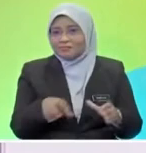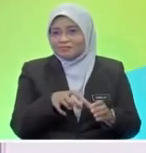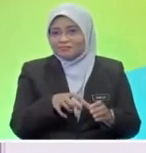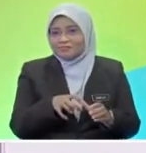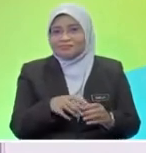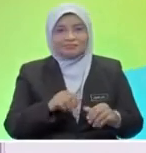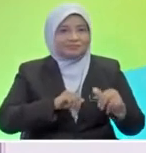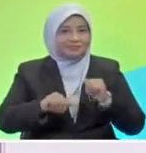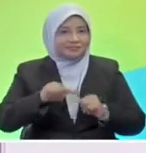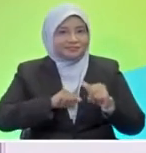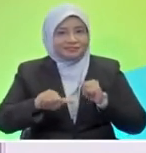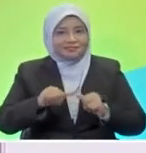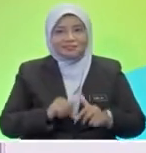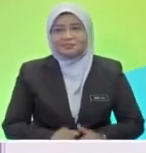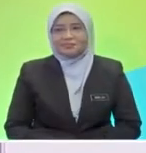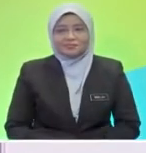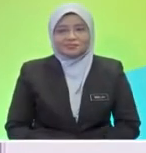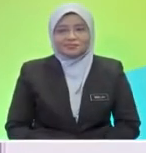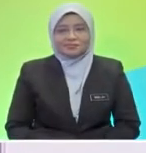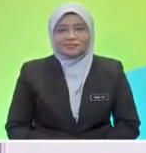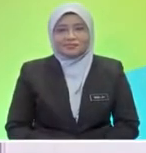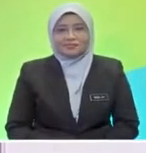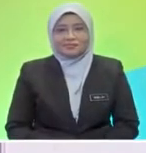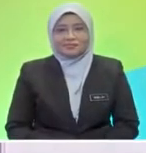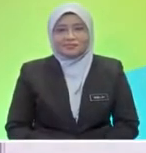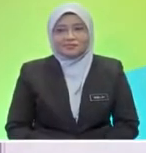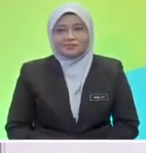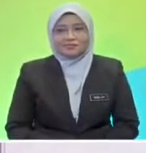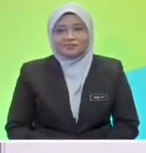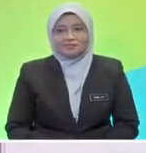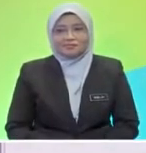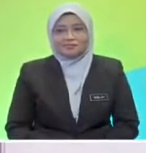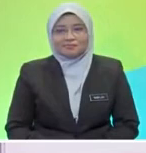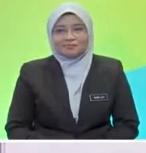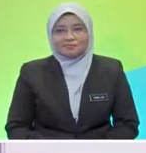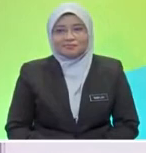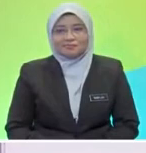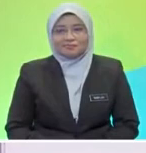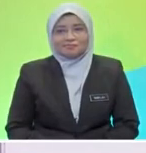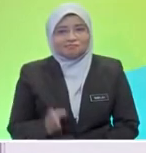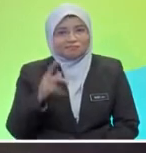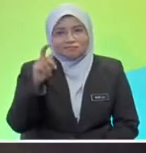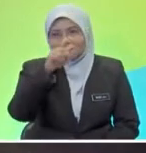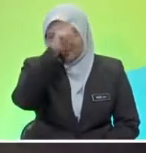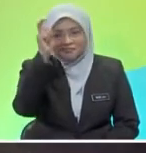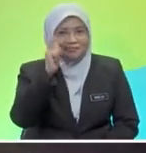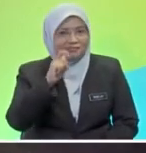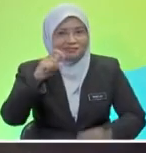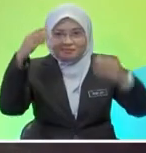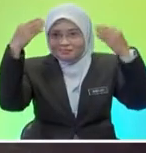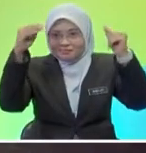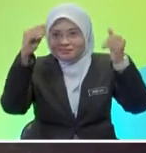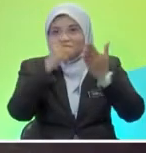this segment, we are gonna ask Teacher Krishna first, what game are we playing, Teacher?